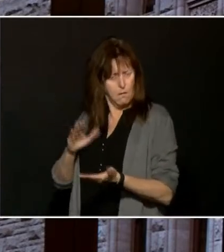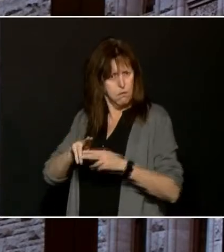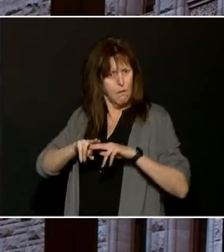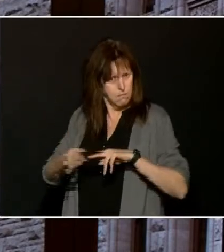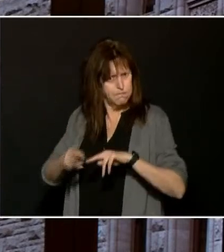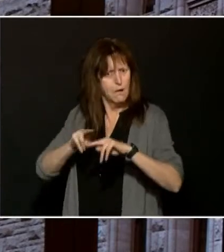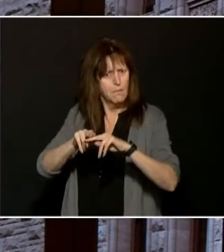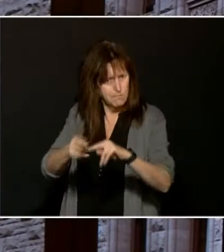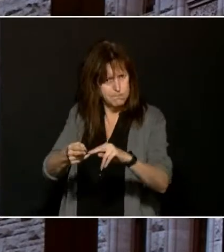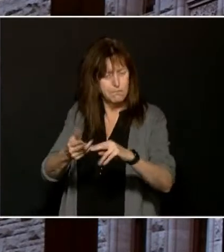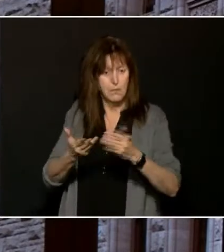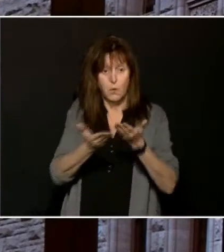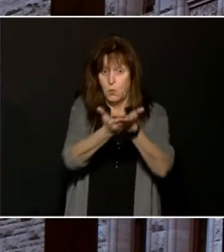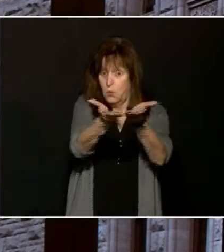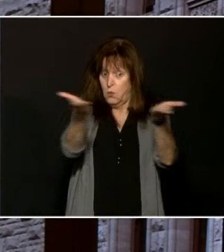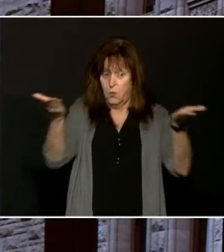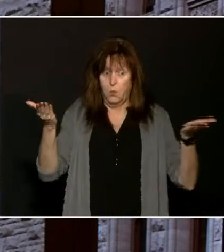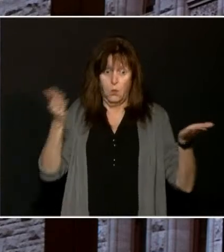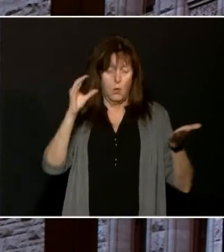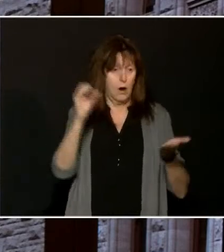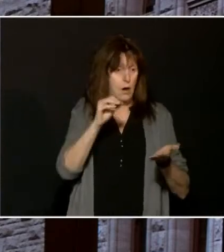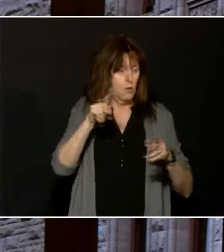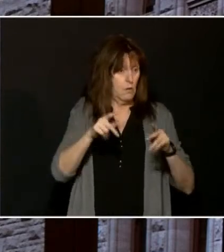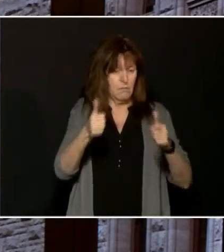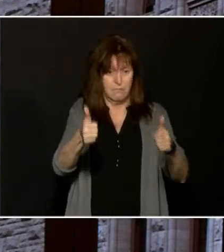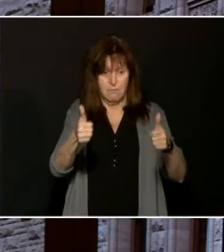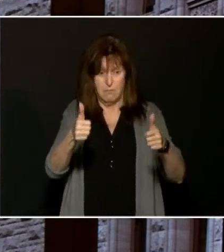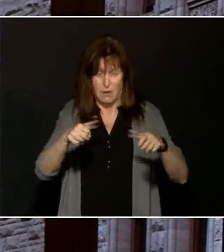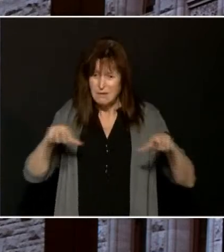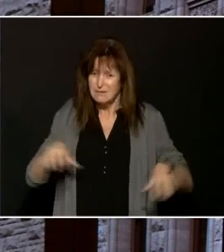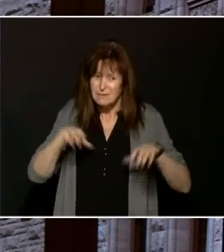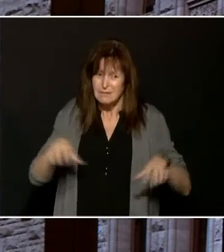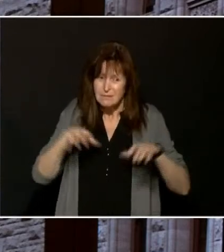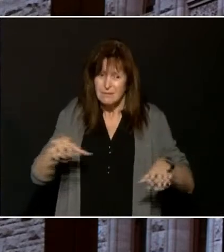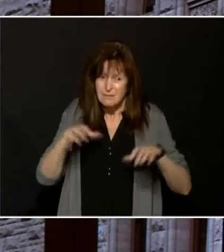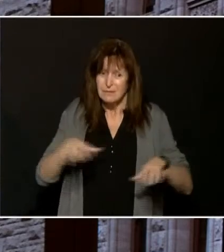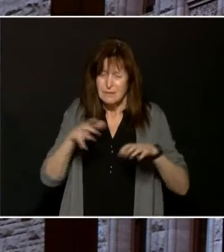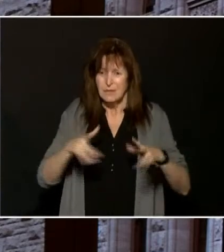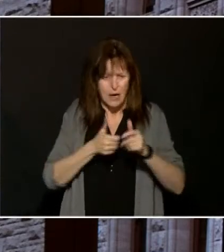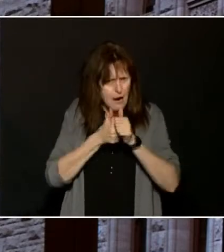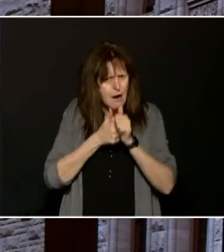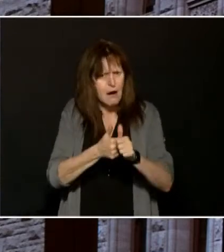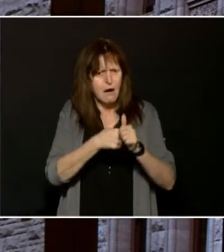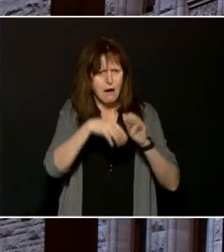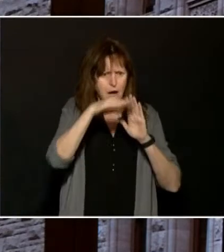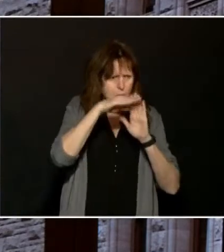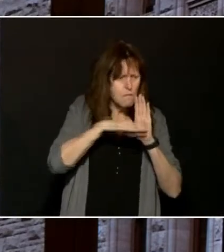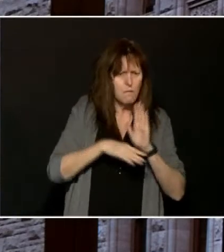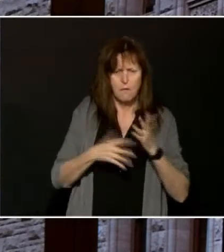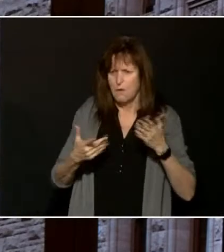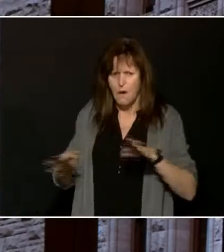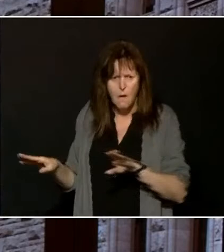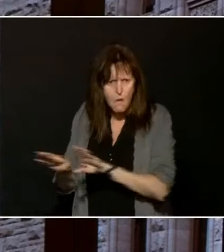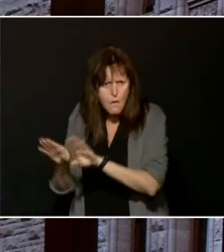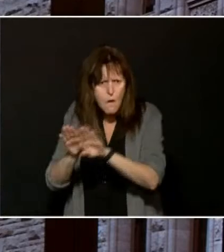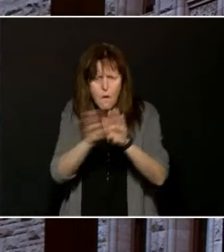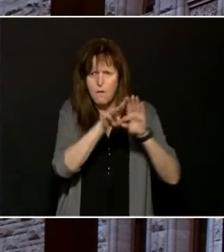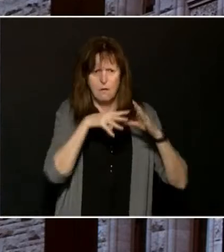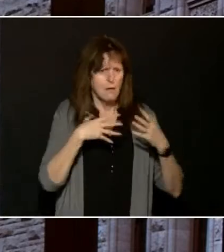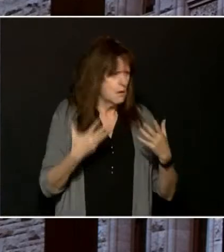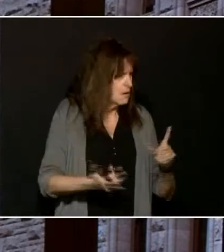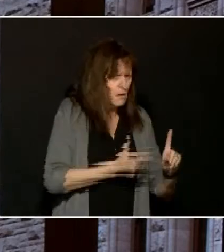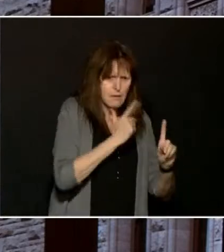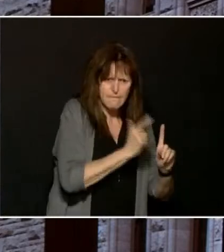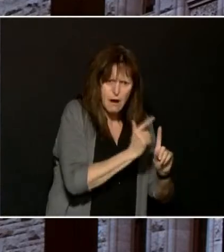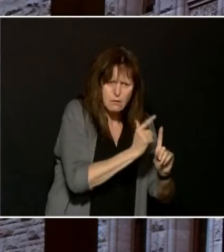that bringing these numbers down through public measures and through vaccination. And so let's look at those, what they